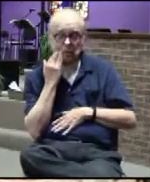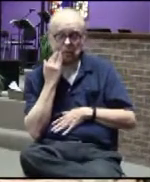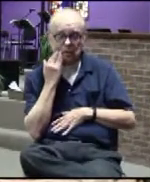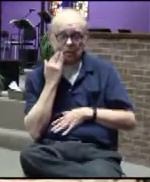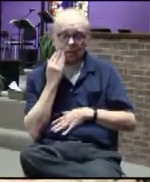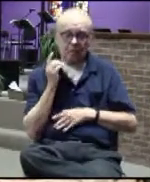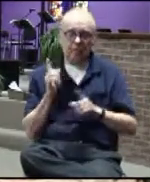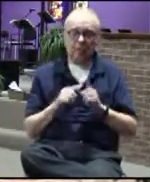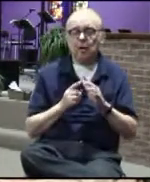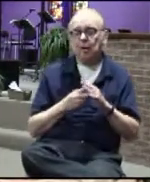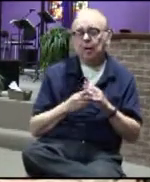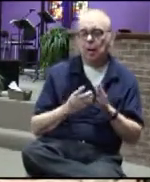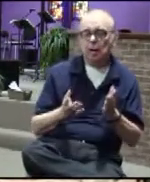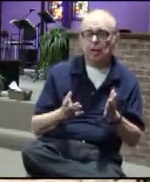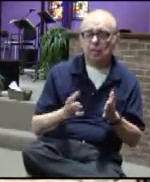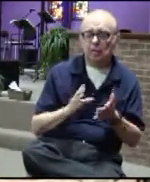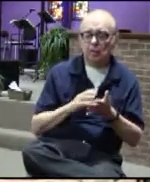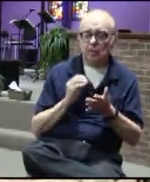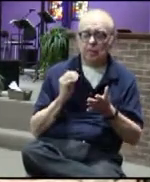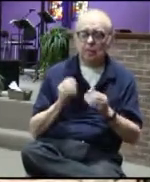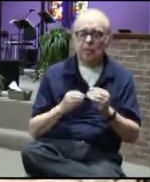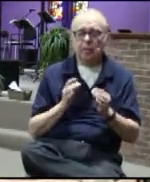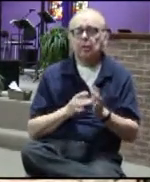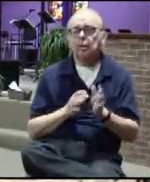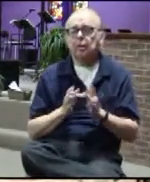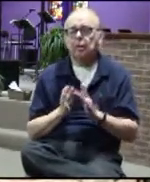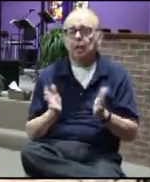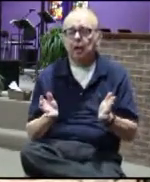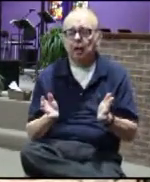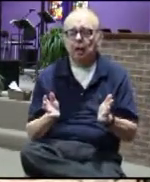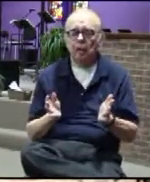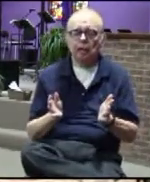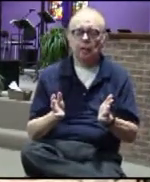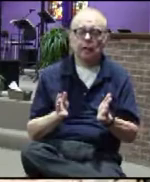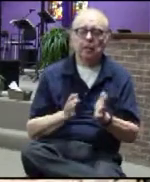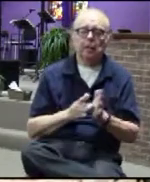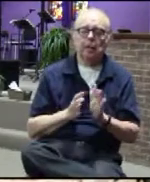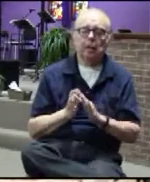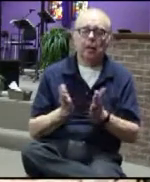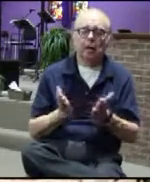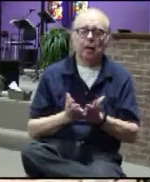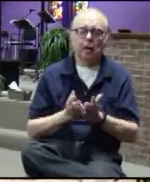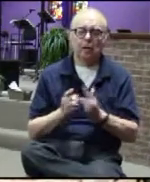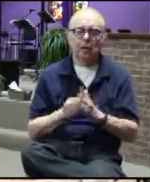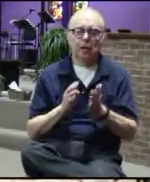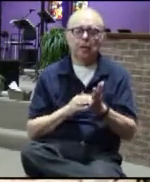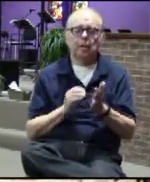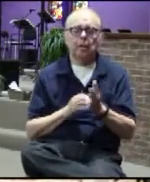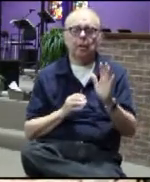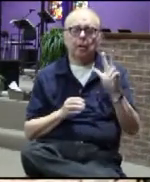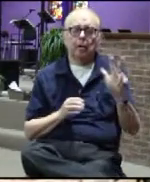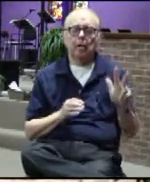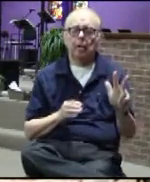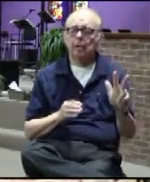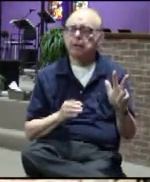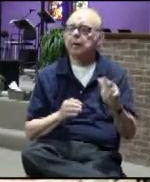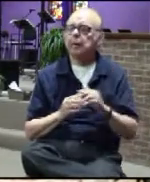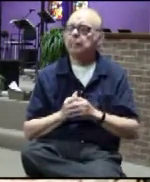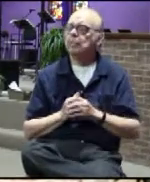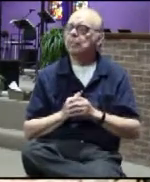As we begin to find out about Jesus. So if you have your Bibles. Let's start into Matthew chapter 3. you would please.